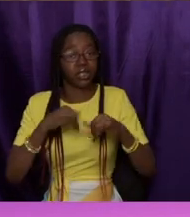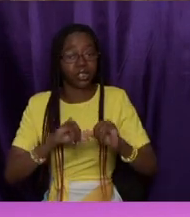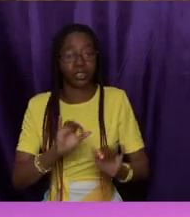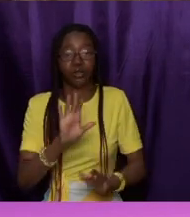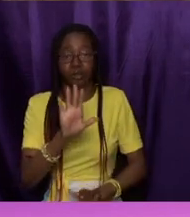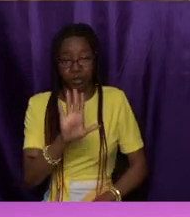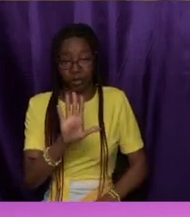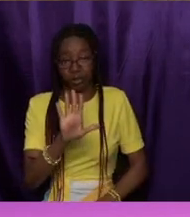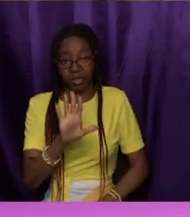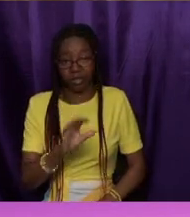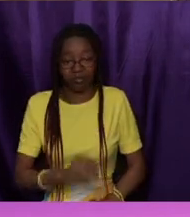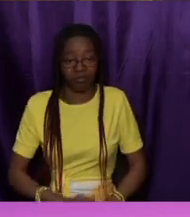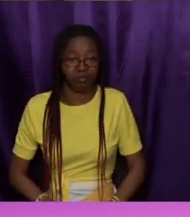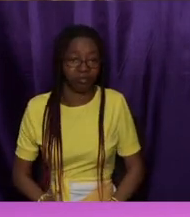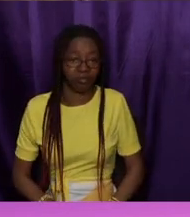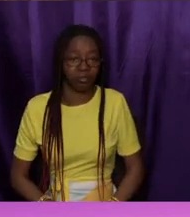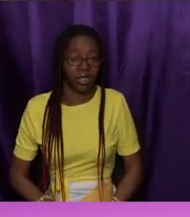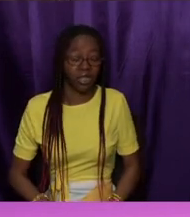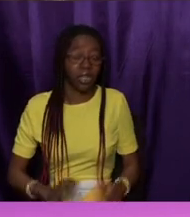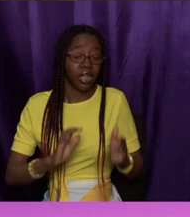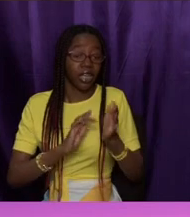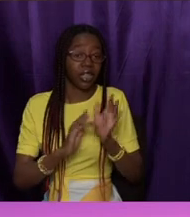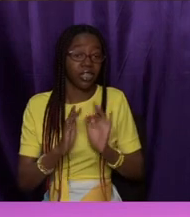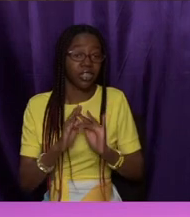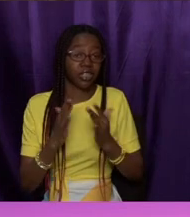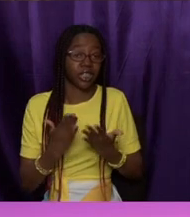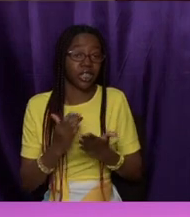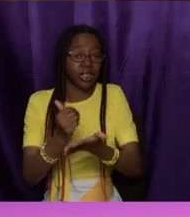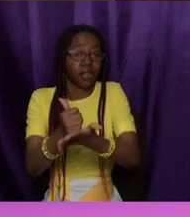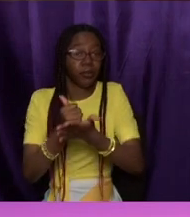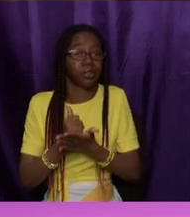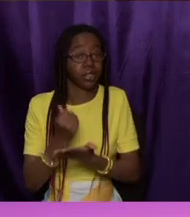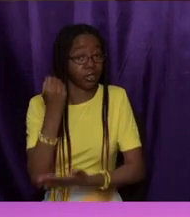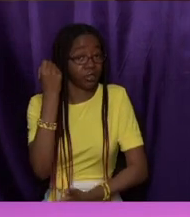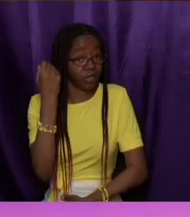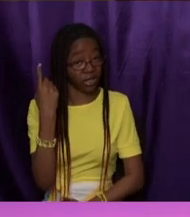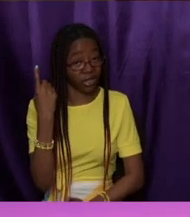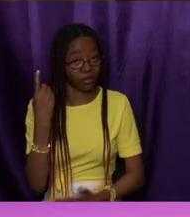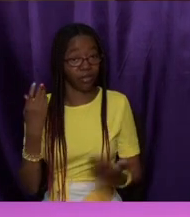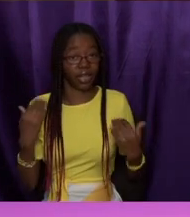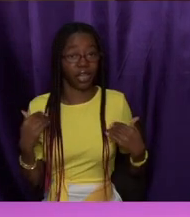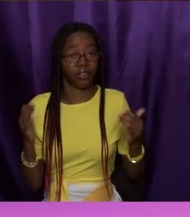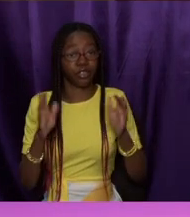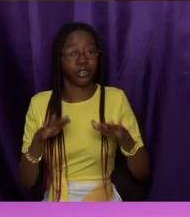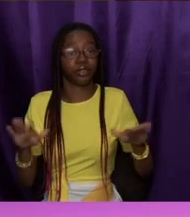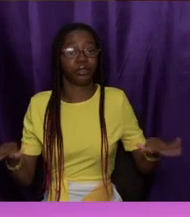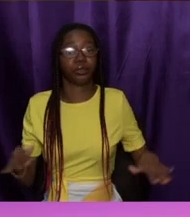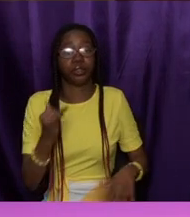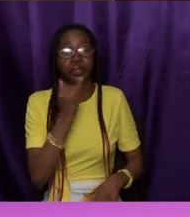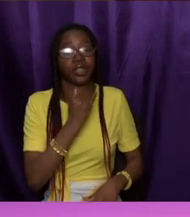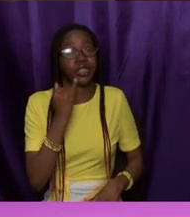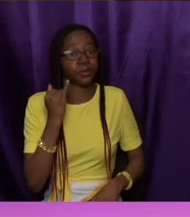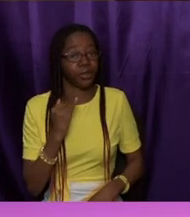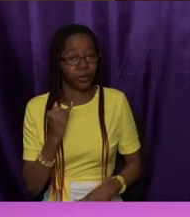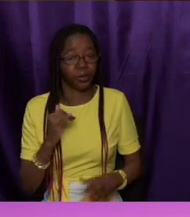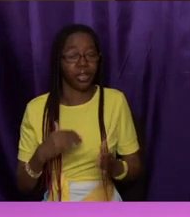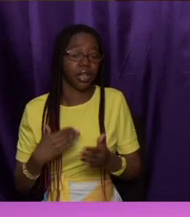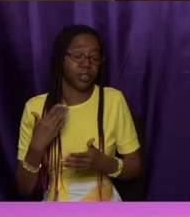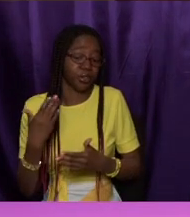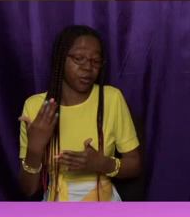promise. And this text helps us understand. Here we have the children of Israel after having